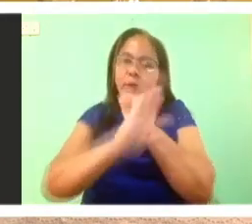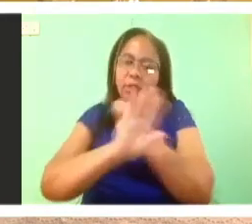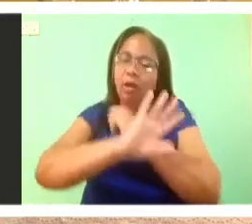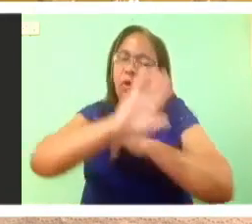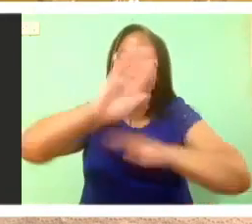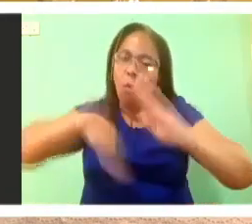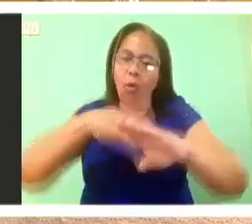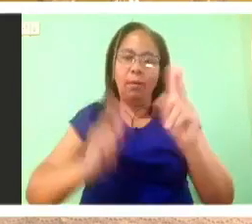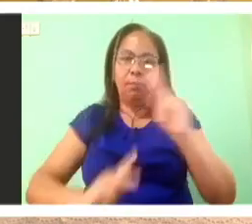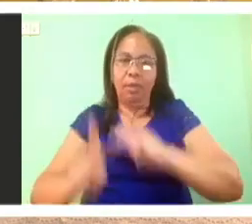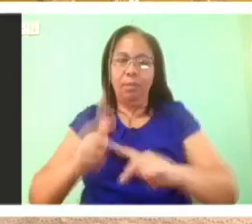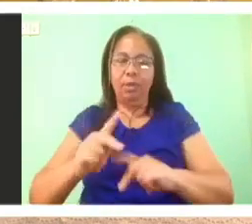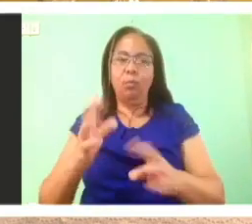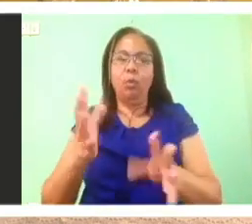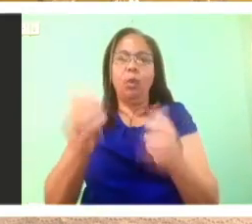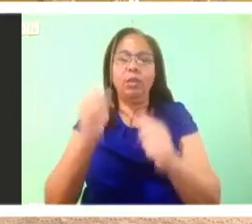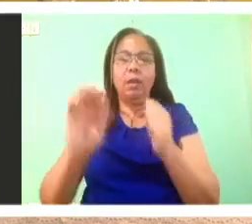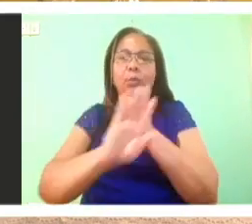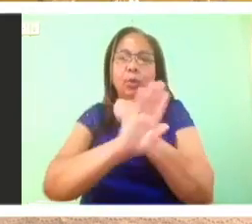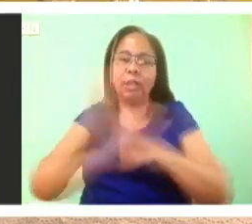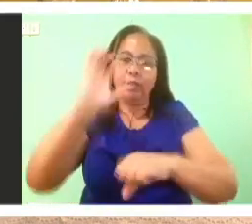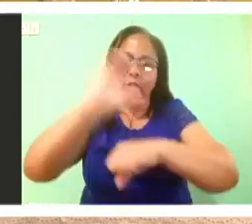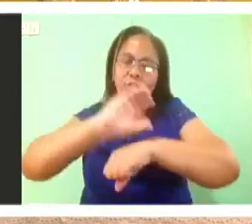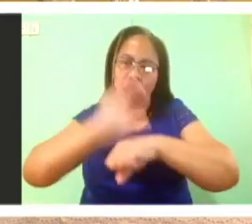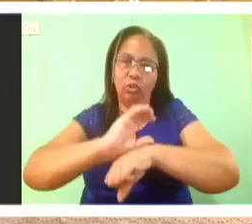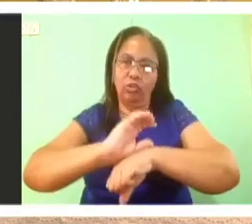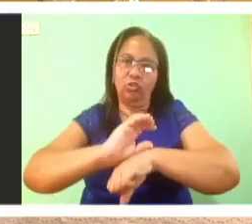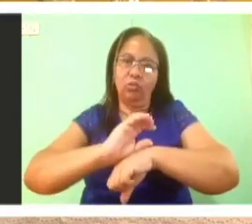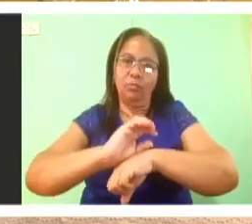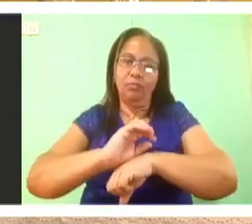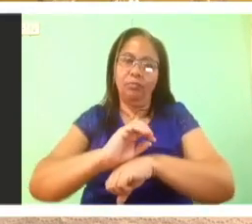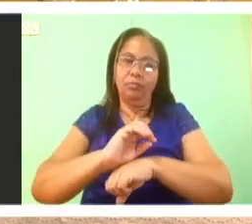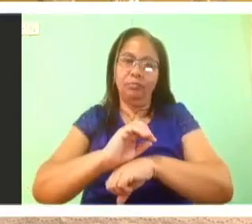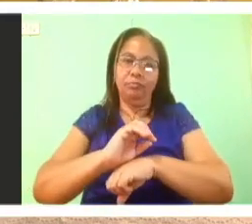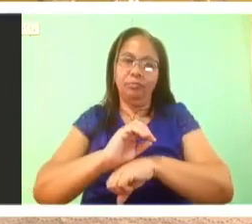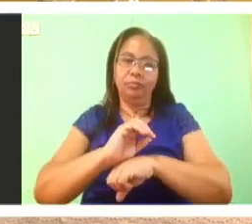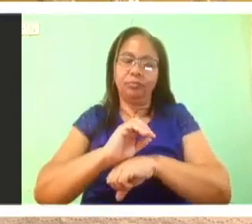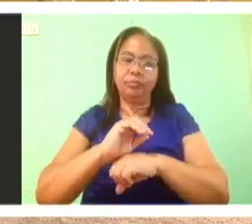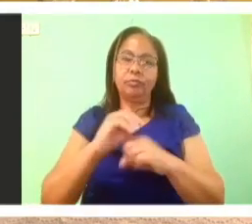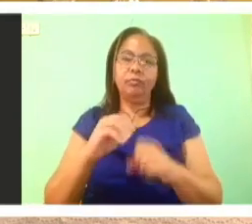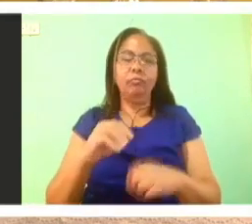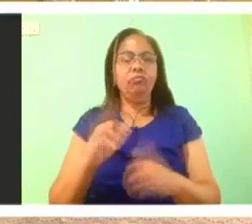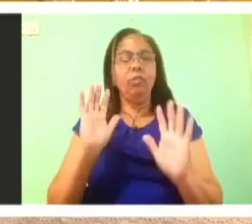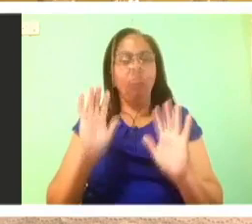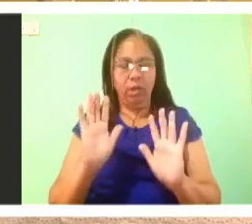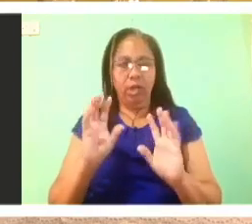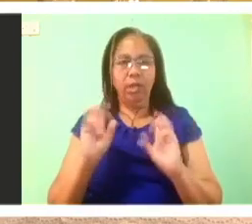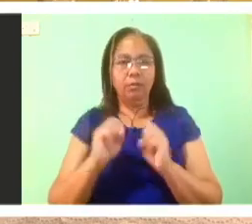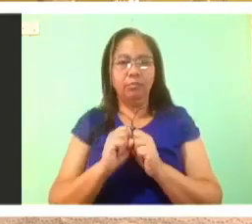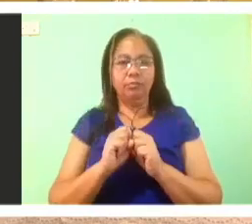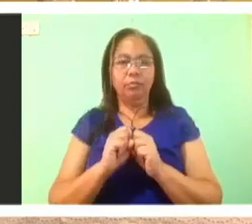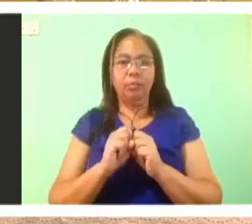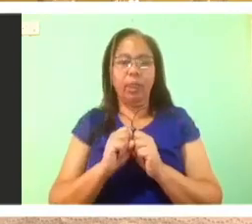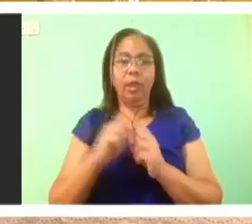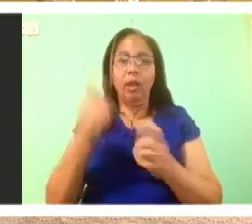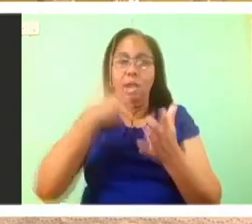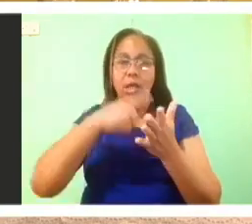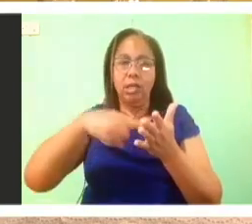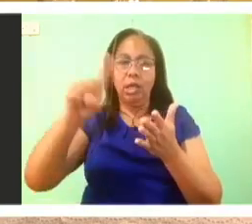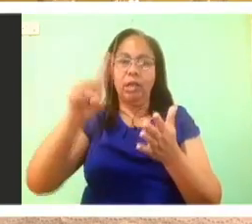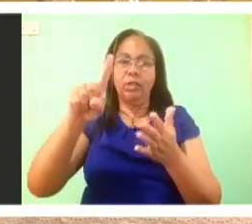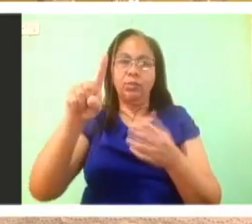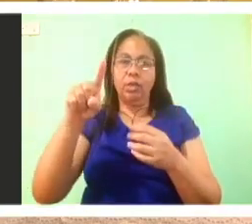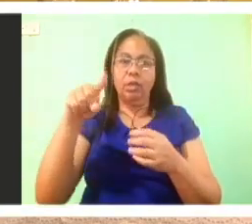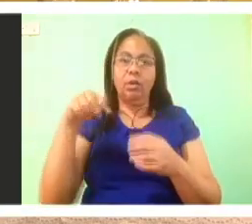our churches to be the safe places that they can be. So that's the only thing I would ask. Next week, we'll send something out telling